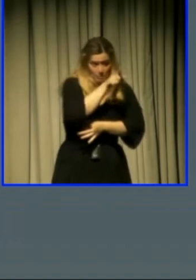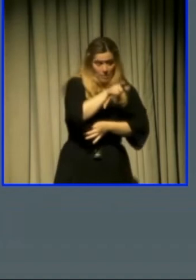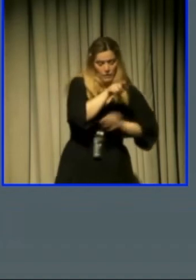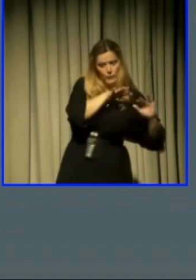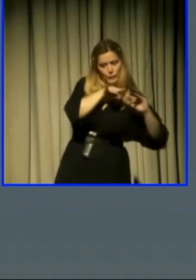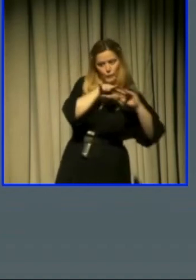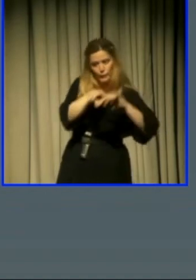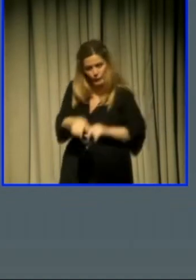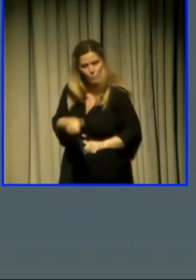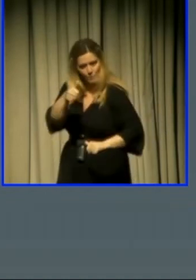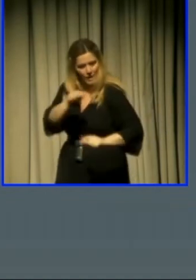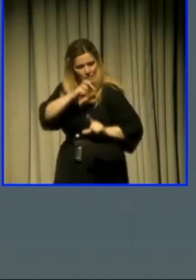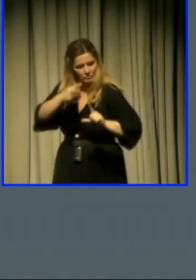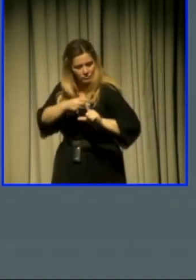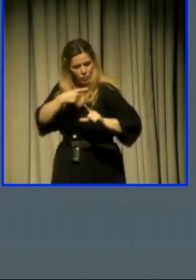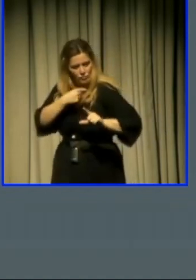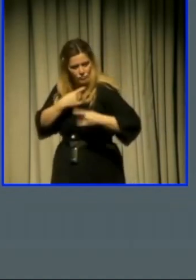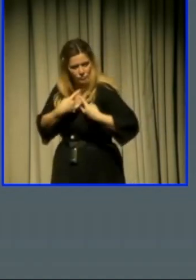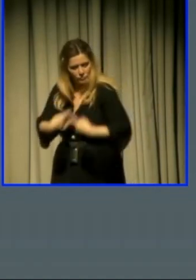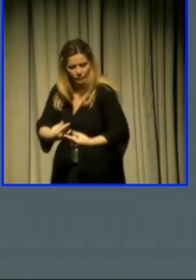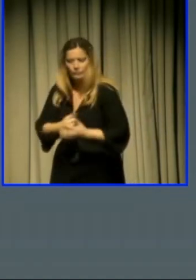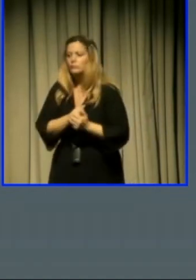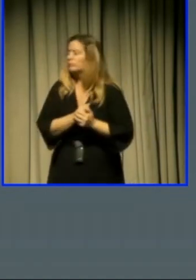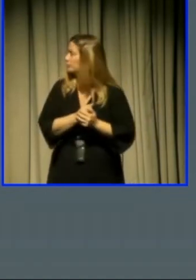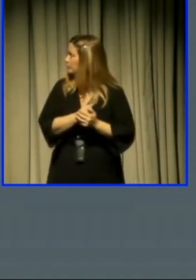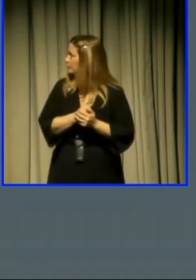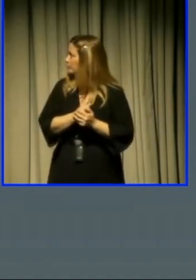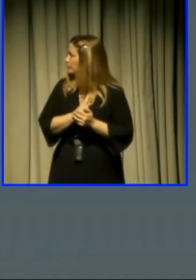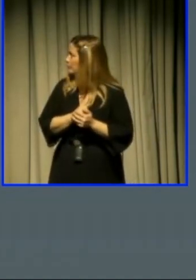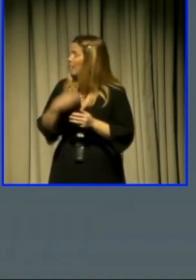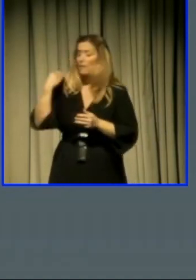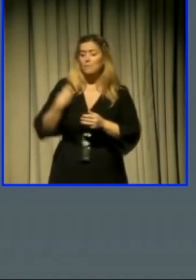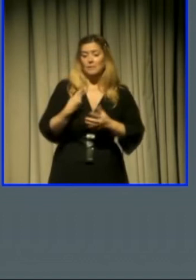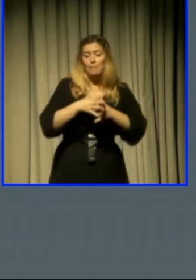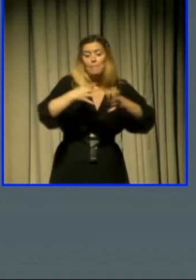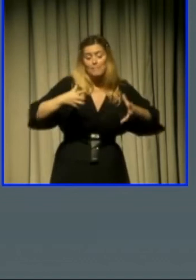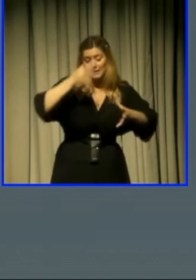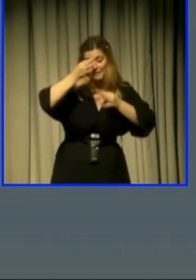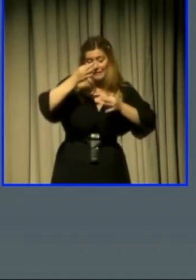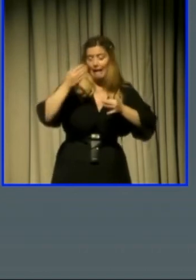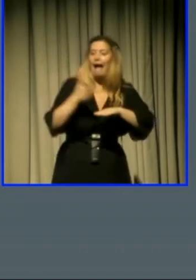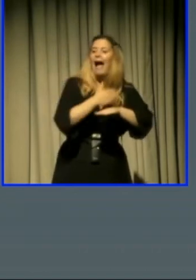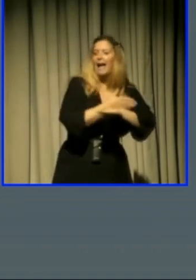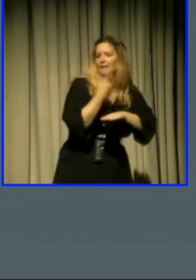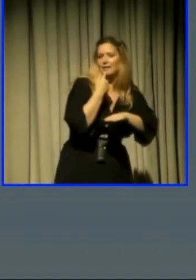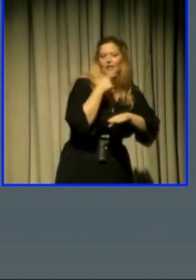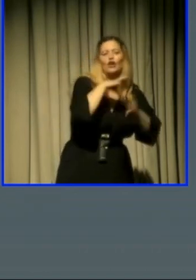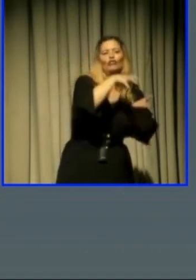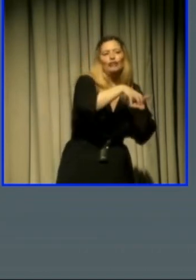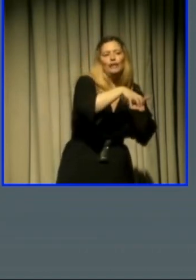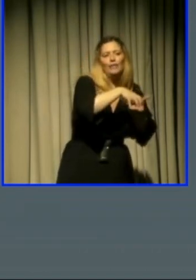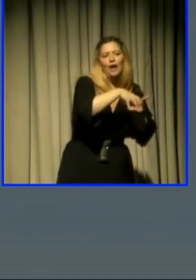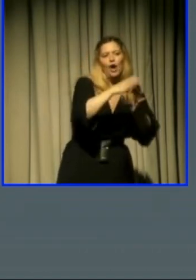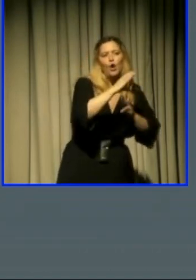mentioned, where in the Gucci virtual garden store, you're able to purchase virtual products,